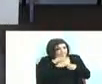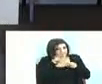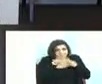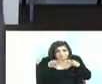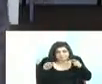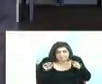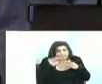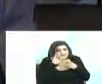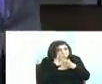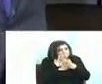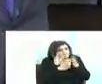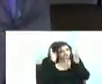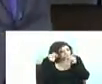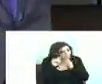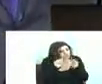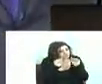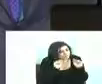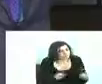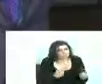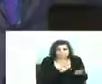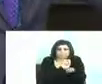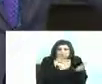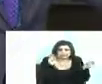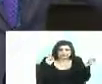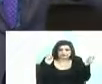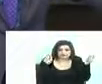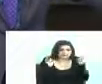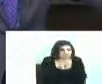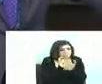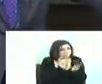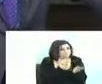transform and change a hurting world.